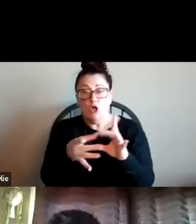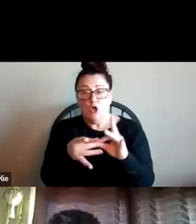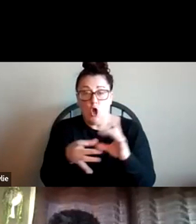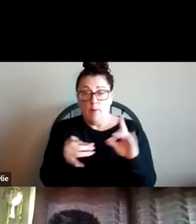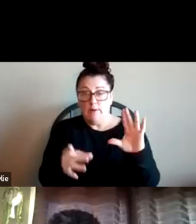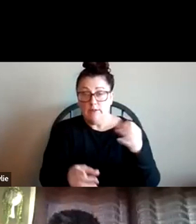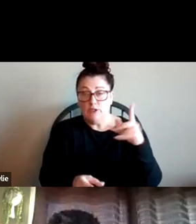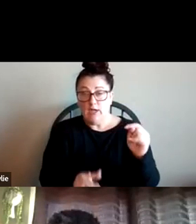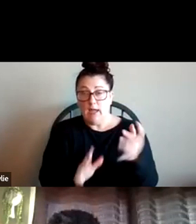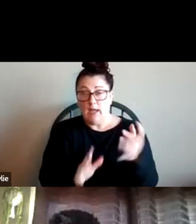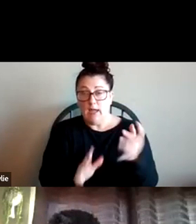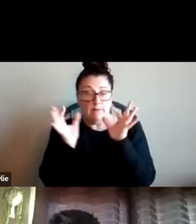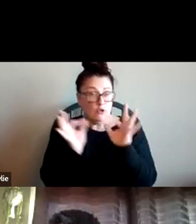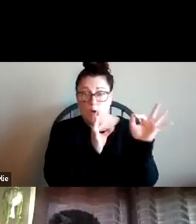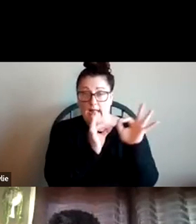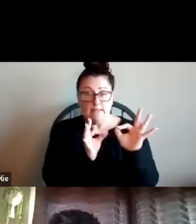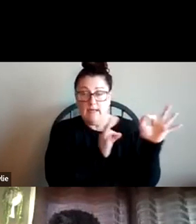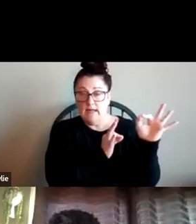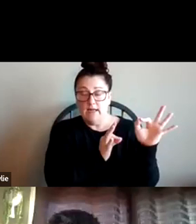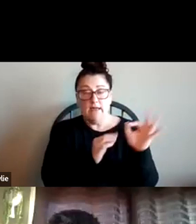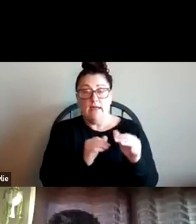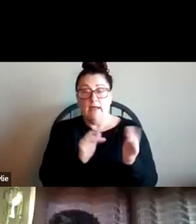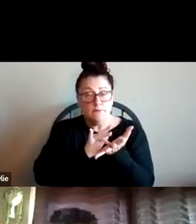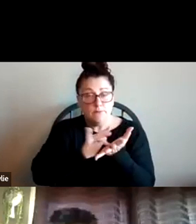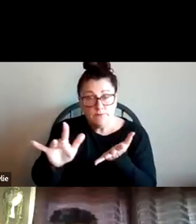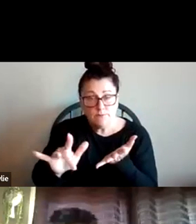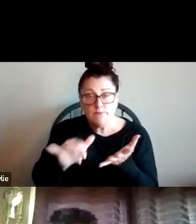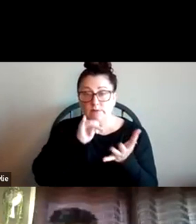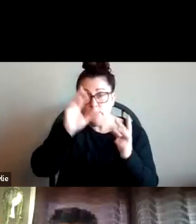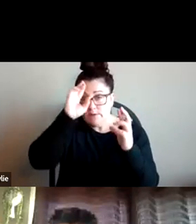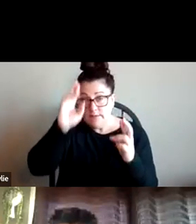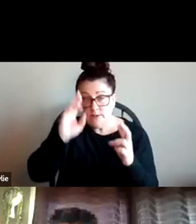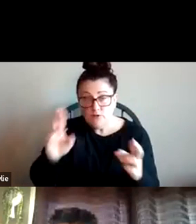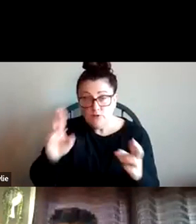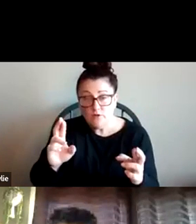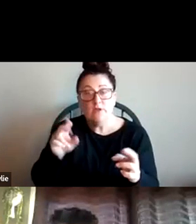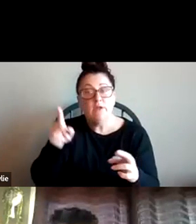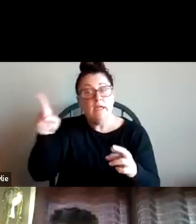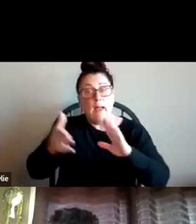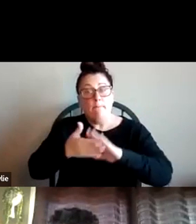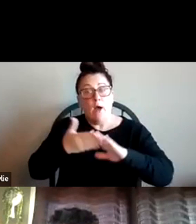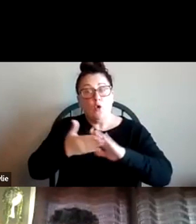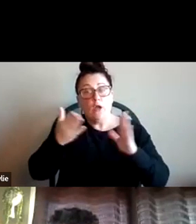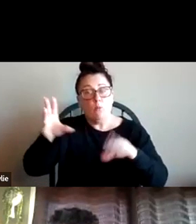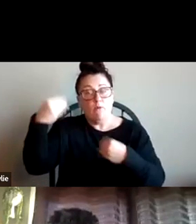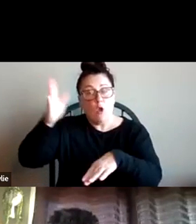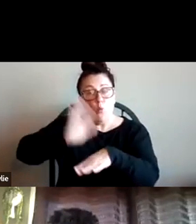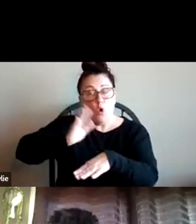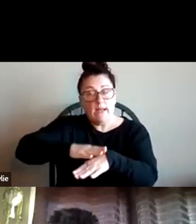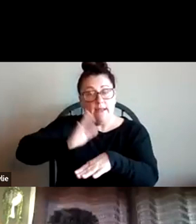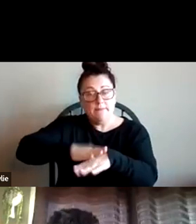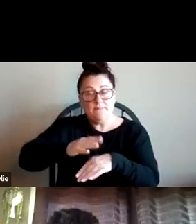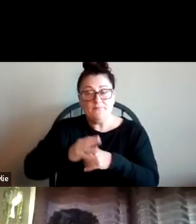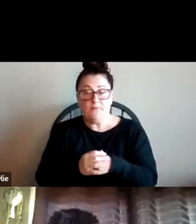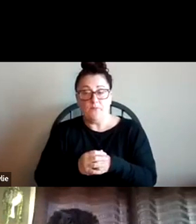the chat become distracting and disrespectful, a moderator will provide a warning.